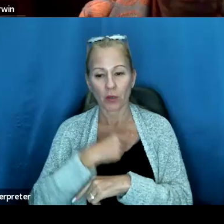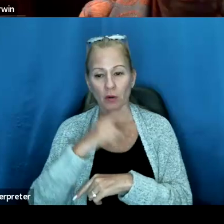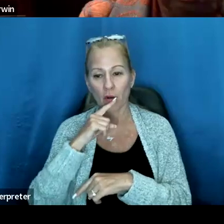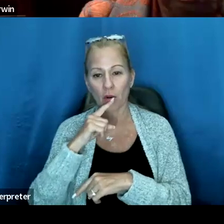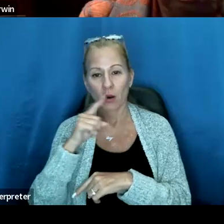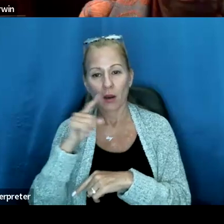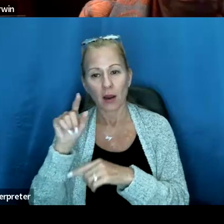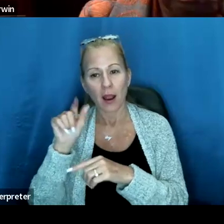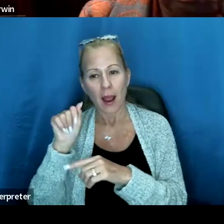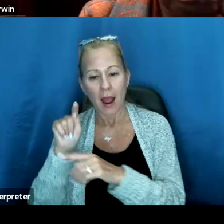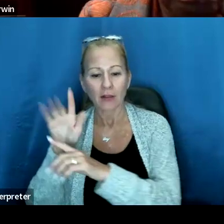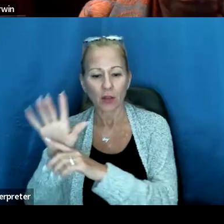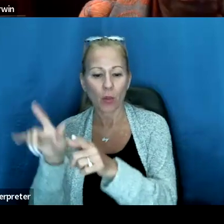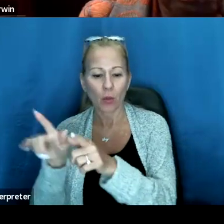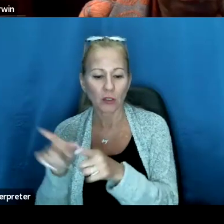at locations.